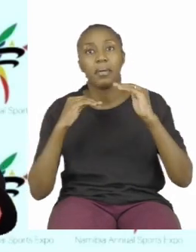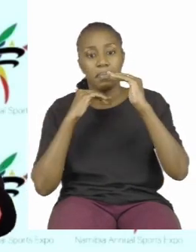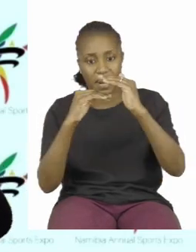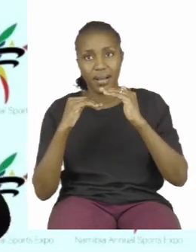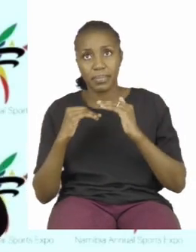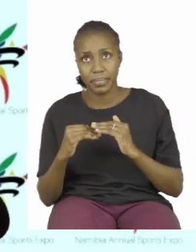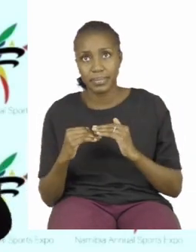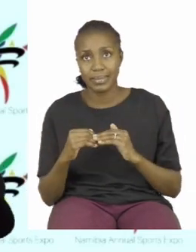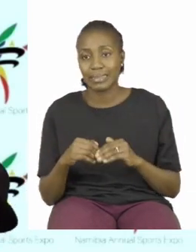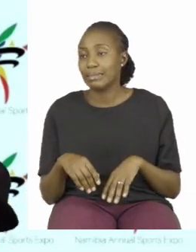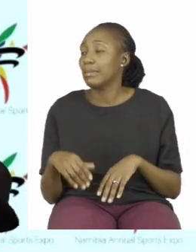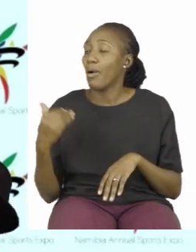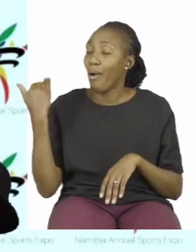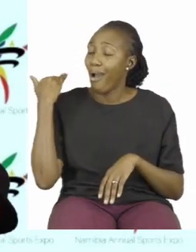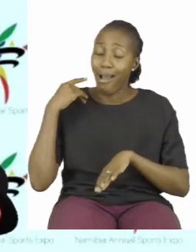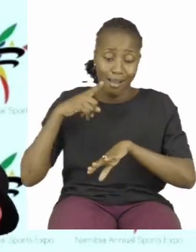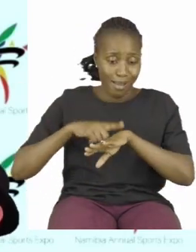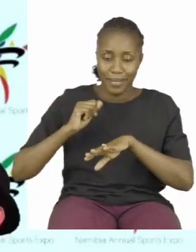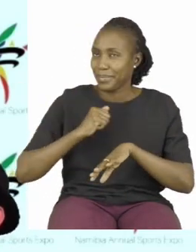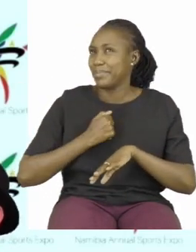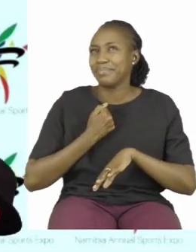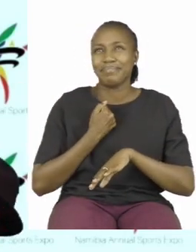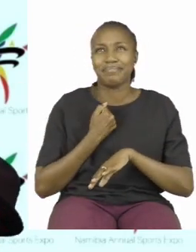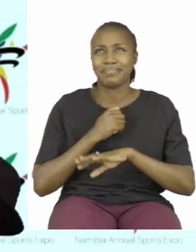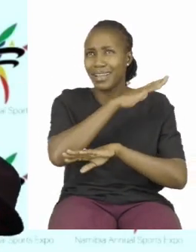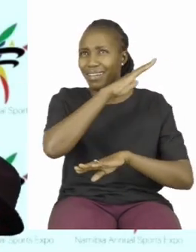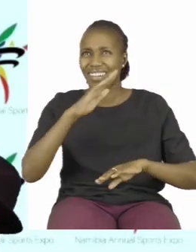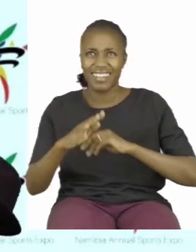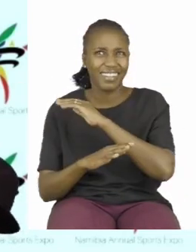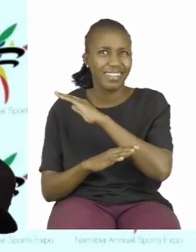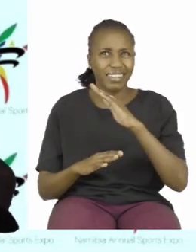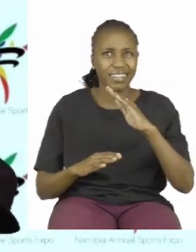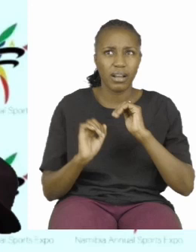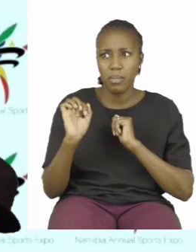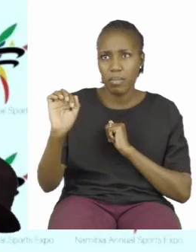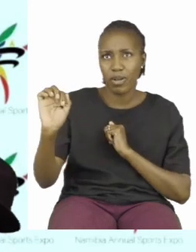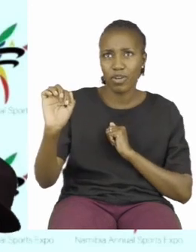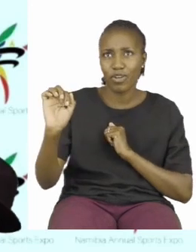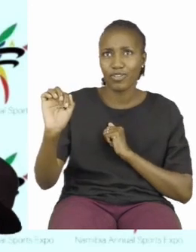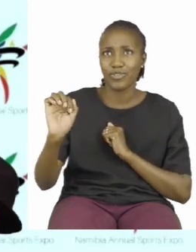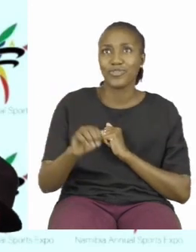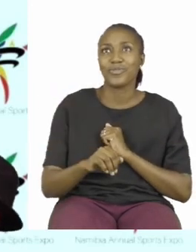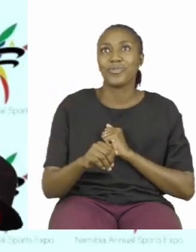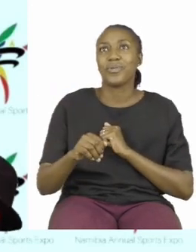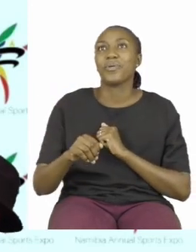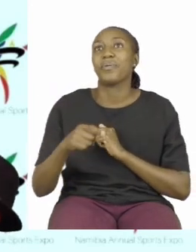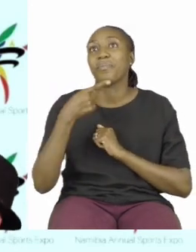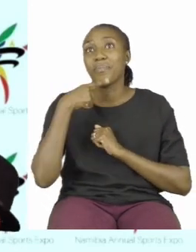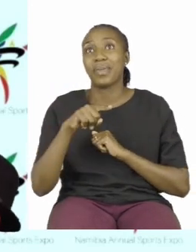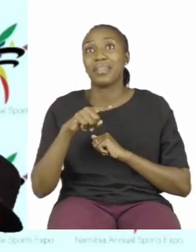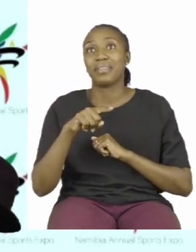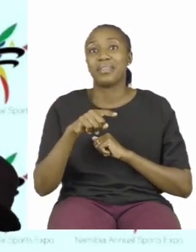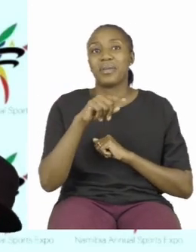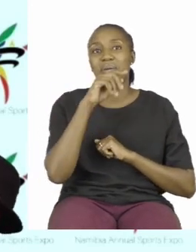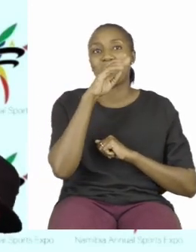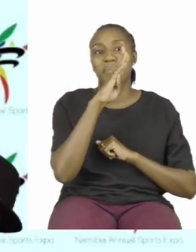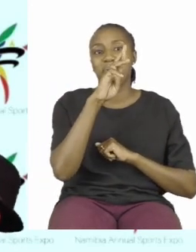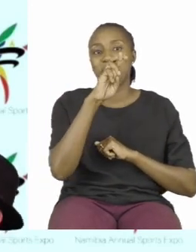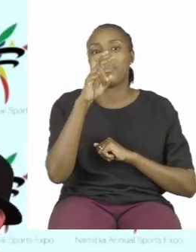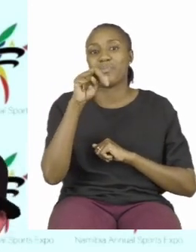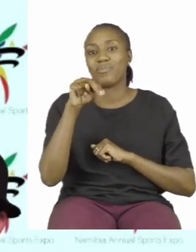my time, and I'm talking about way back, karate was associated with Bruce Lee. Yes. Yeah. So yes. Things have